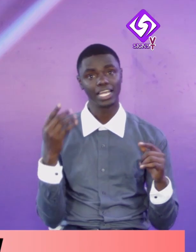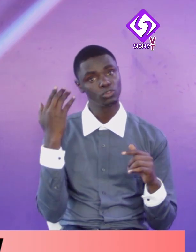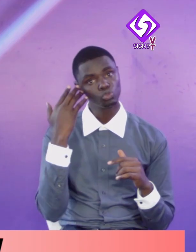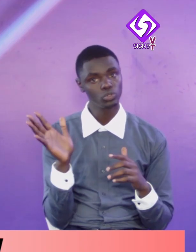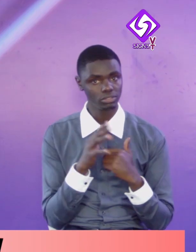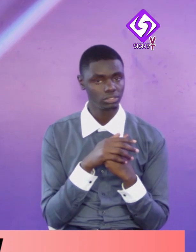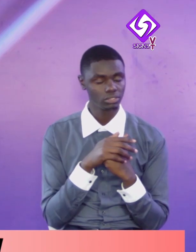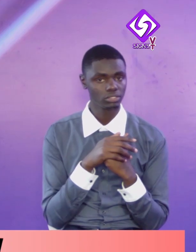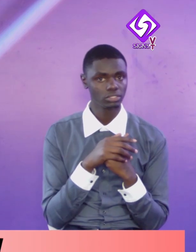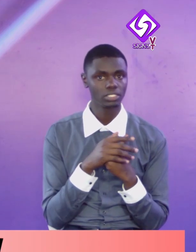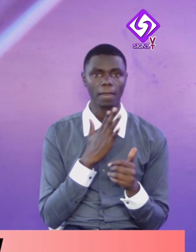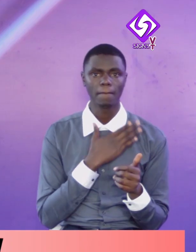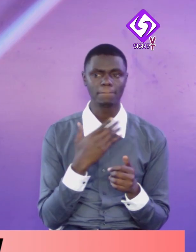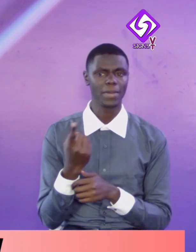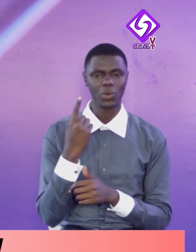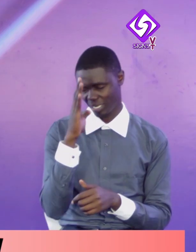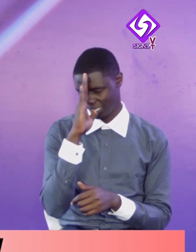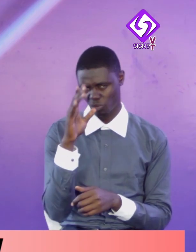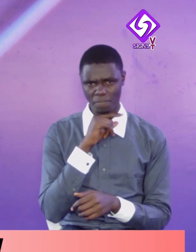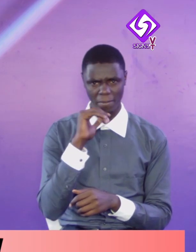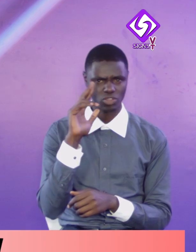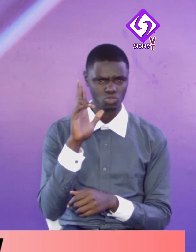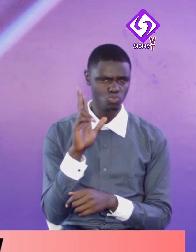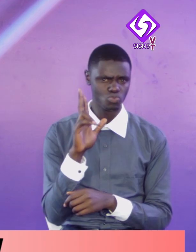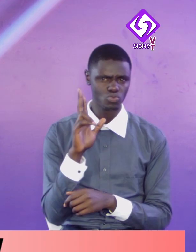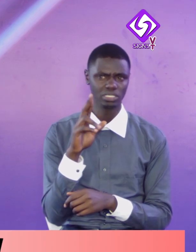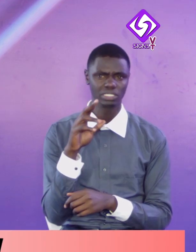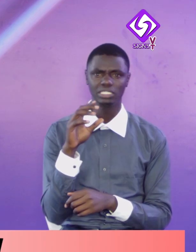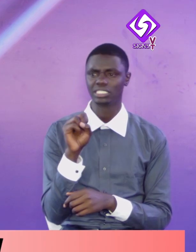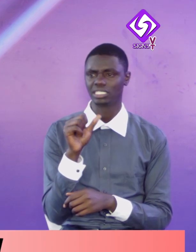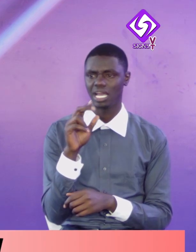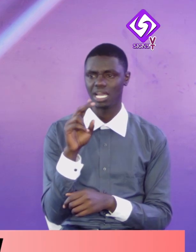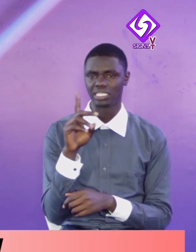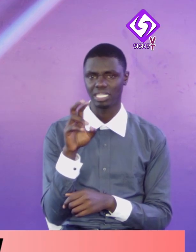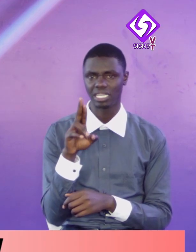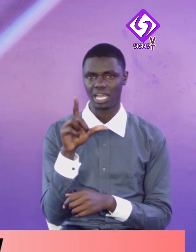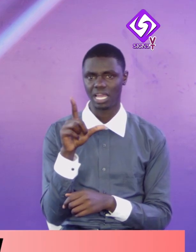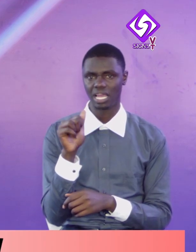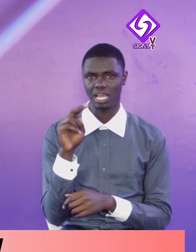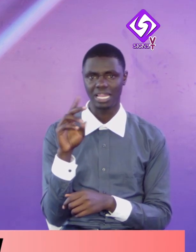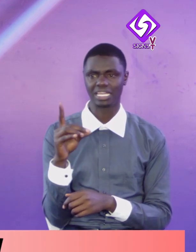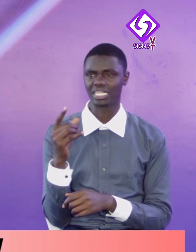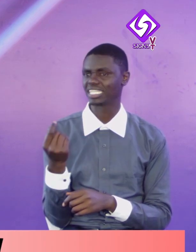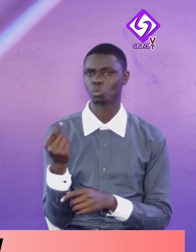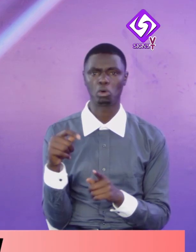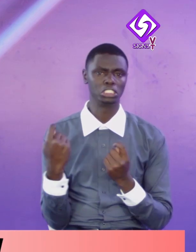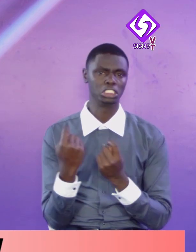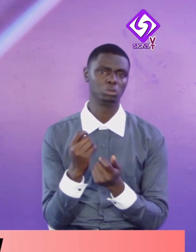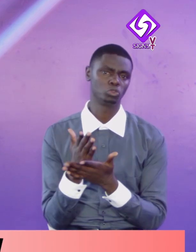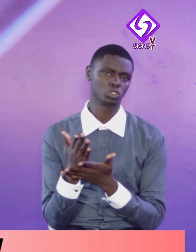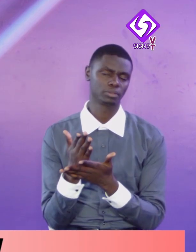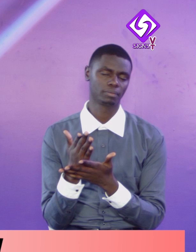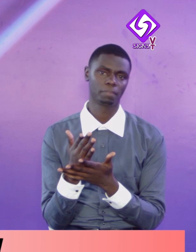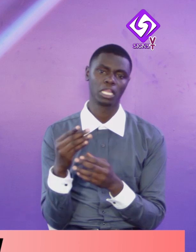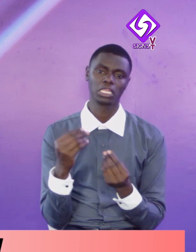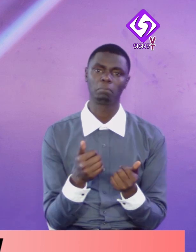know. My only doubt at Manchester United is Sunderland is a small team. That is for sure. They